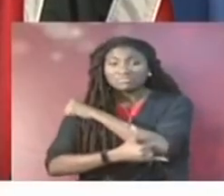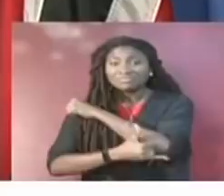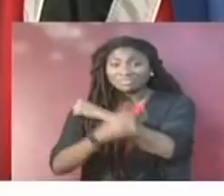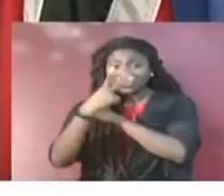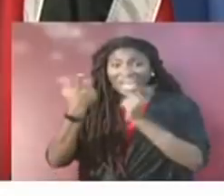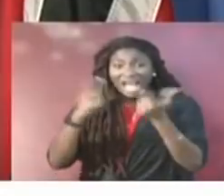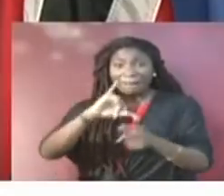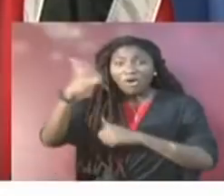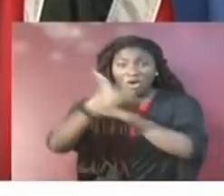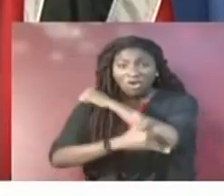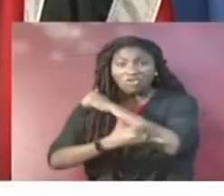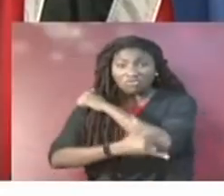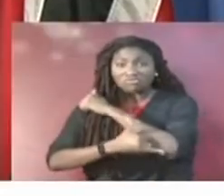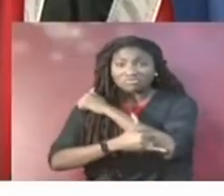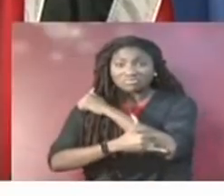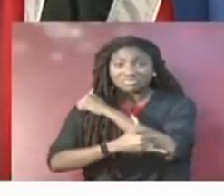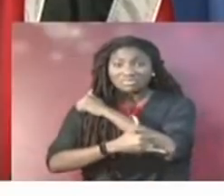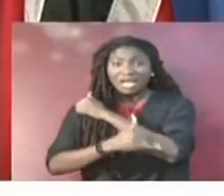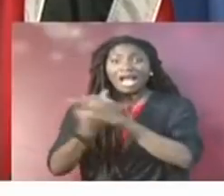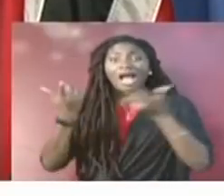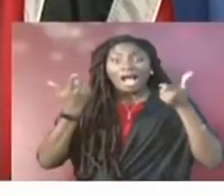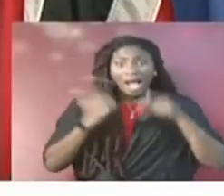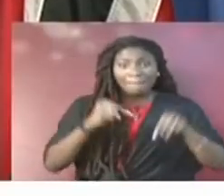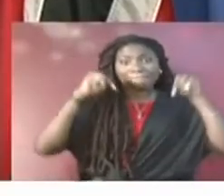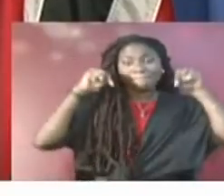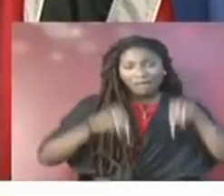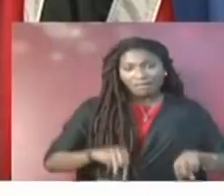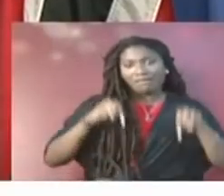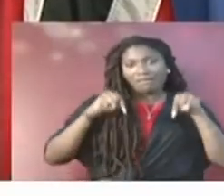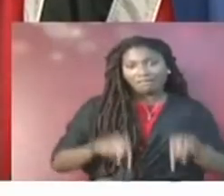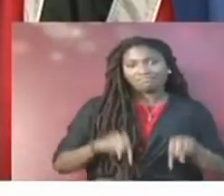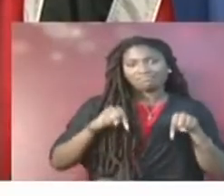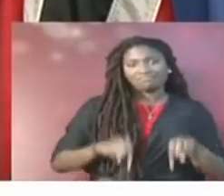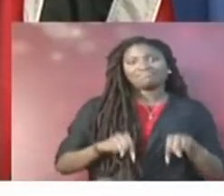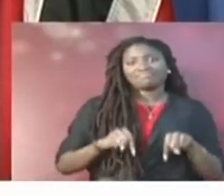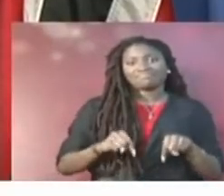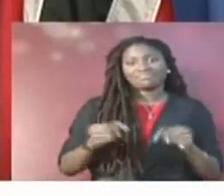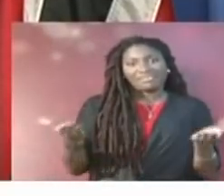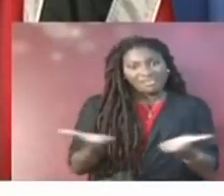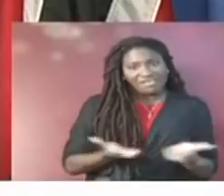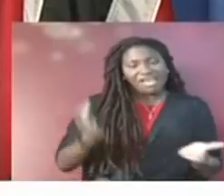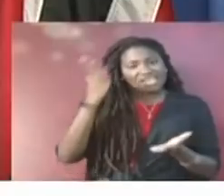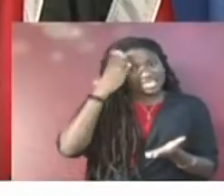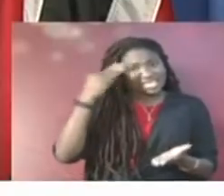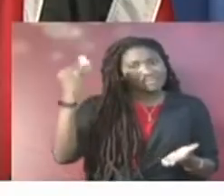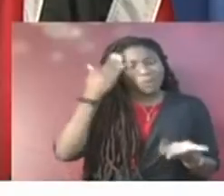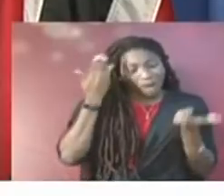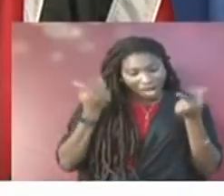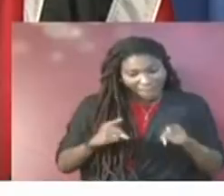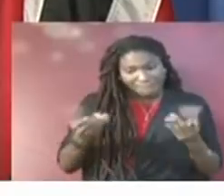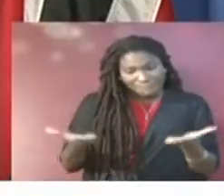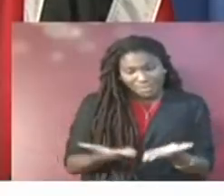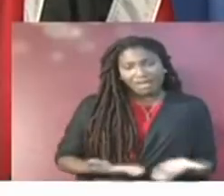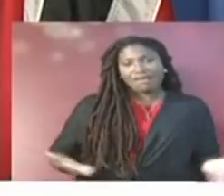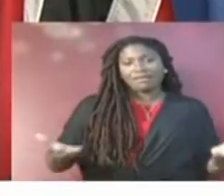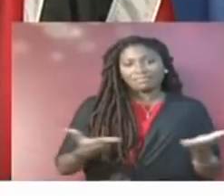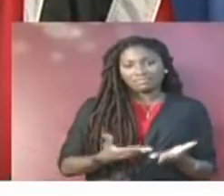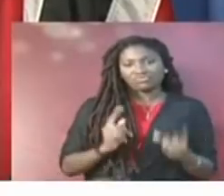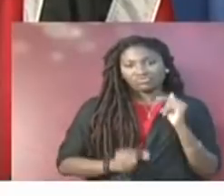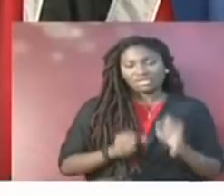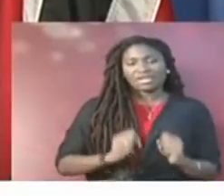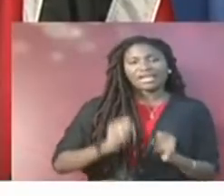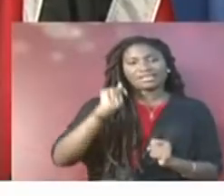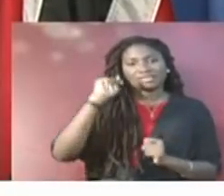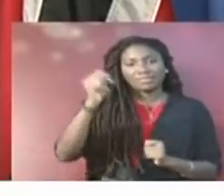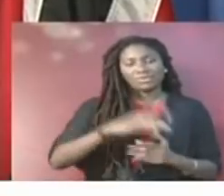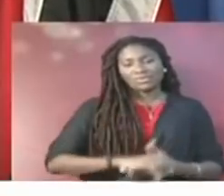outside. That wouldn't be outside news. That would be the experience that is being enjoyed by the people of Trinidad and